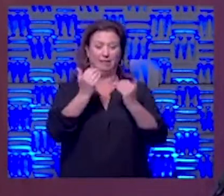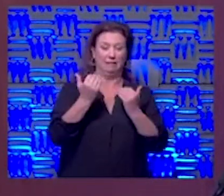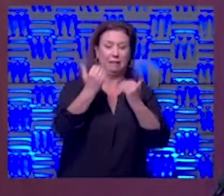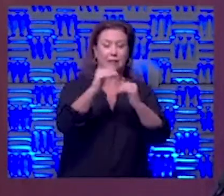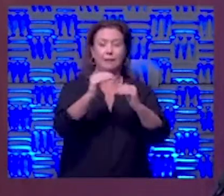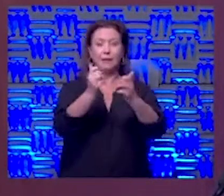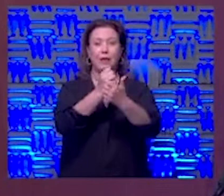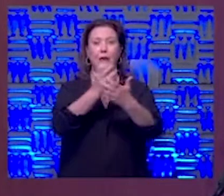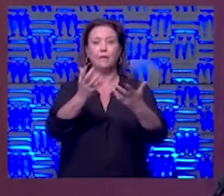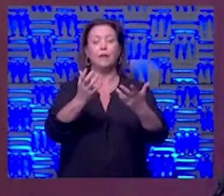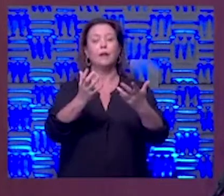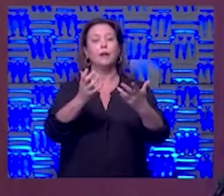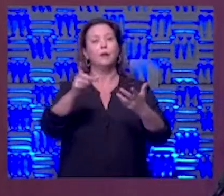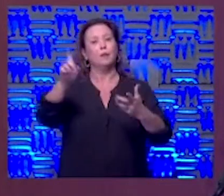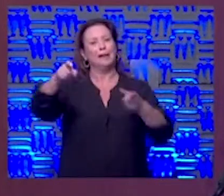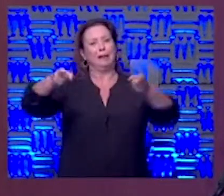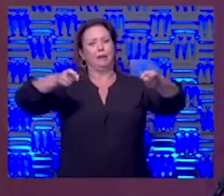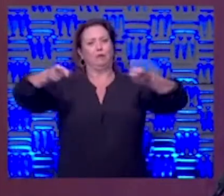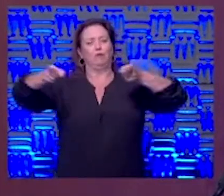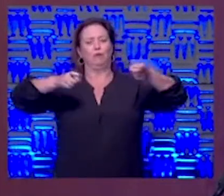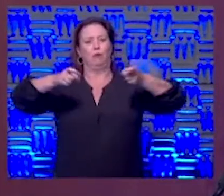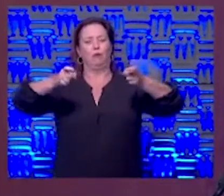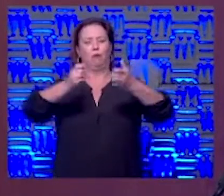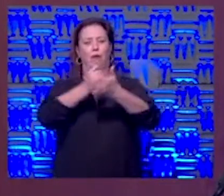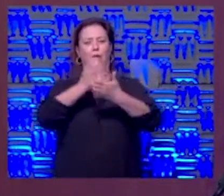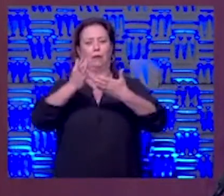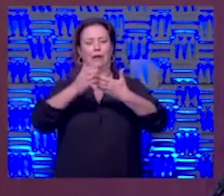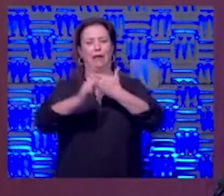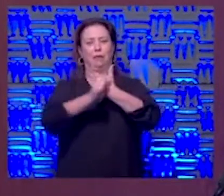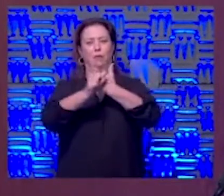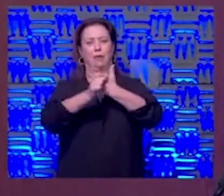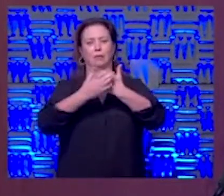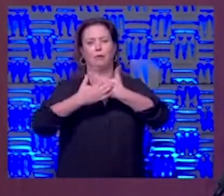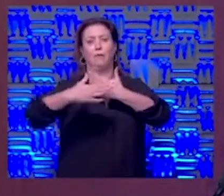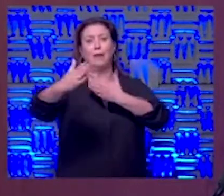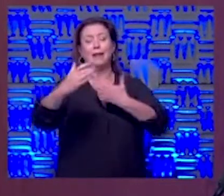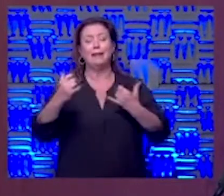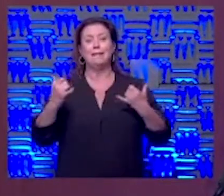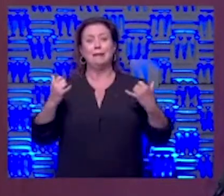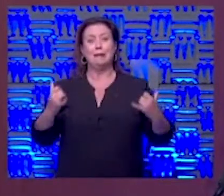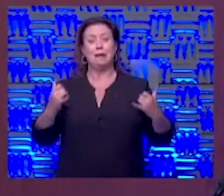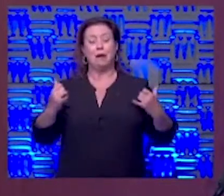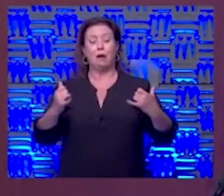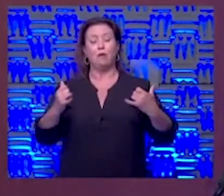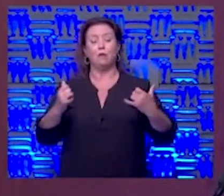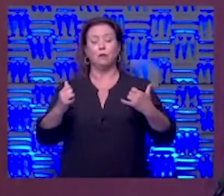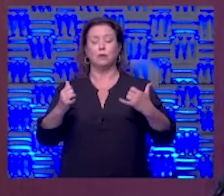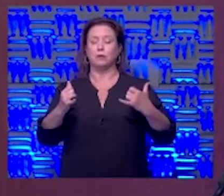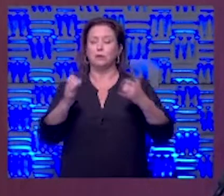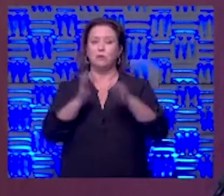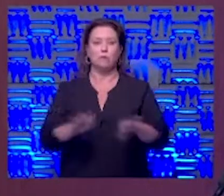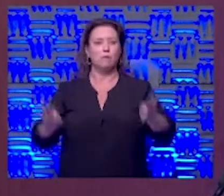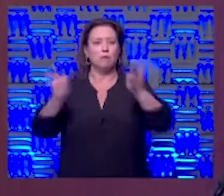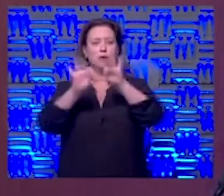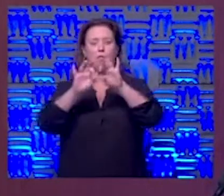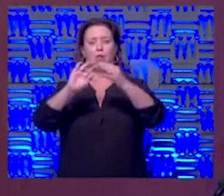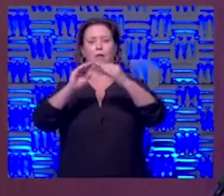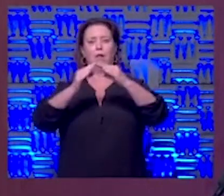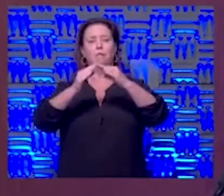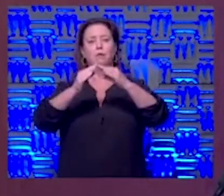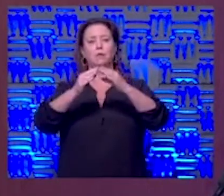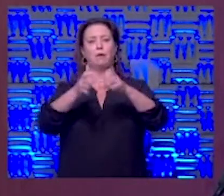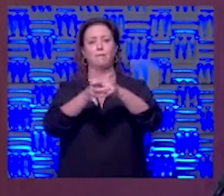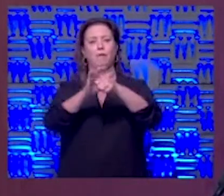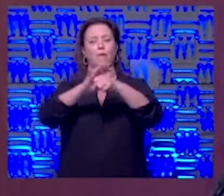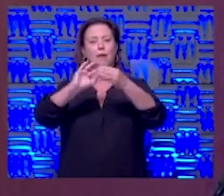we did, because we needed to get a handle on what to do moving forward. But now it's critical to get our numbers in each community under